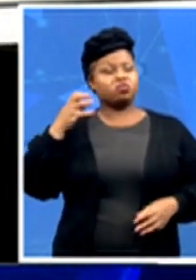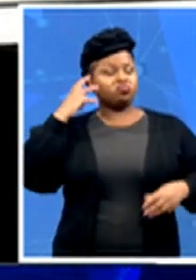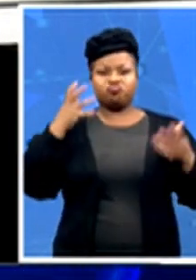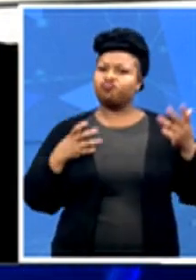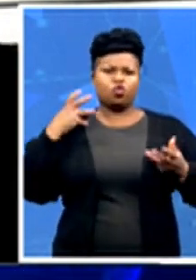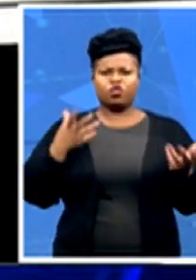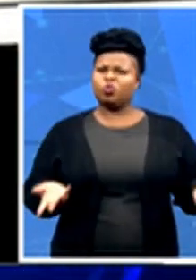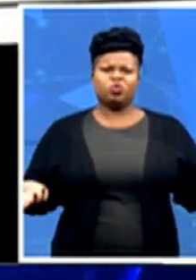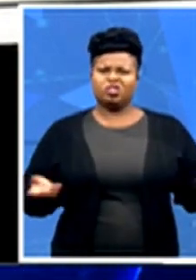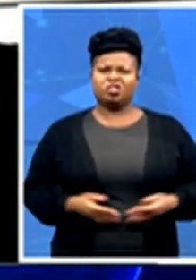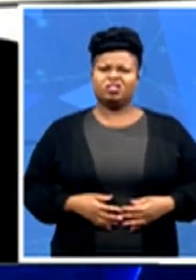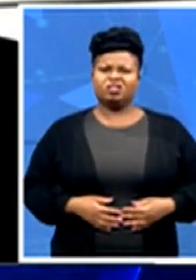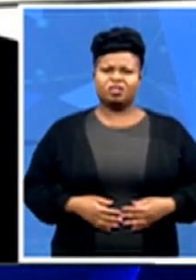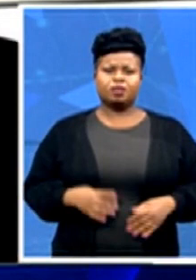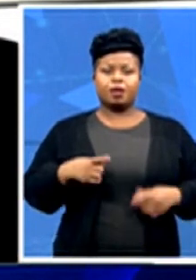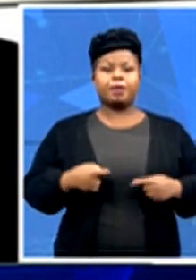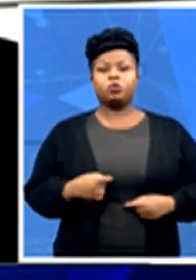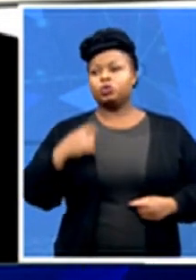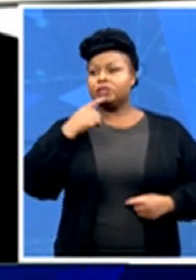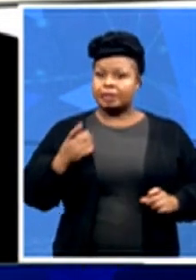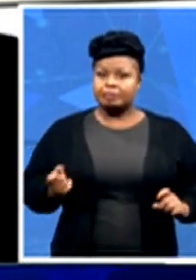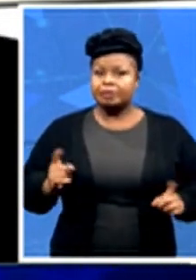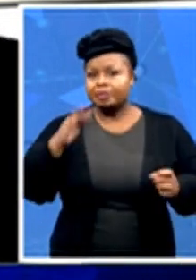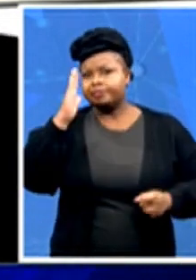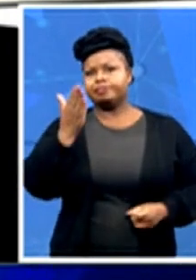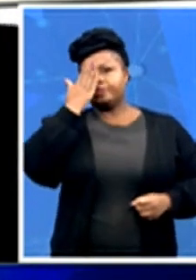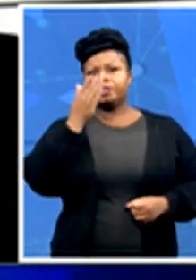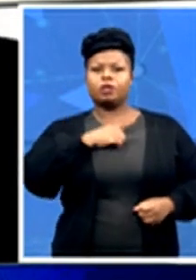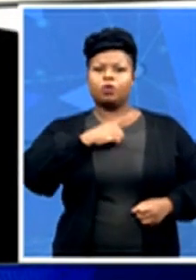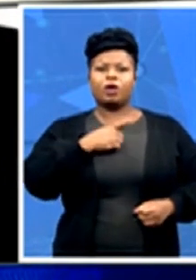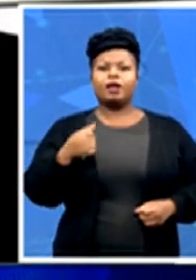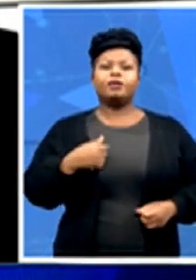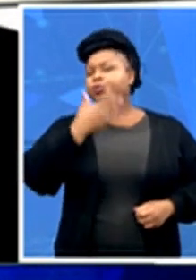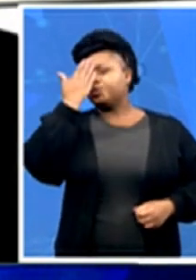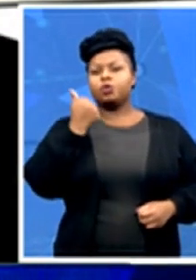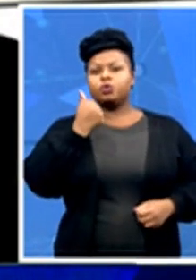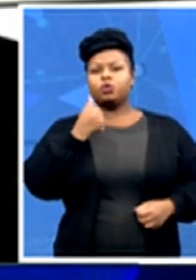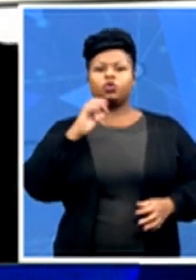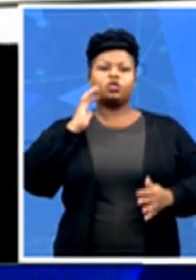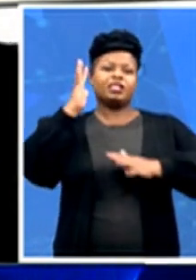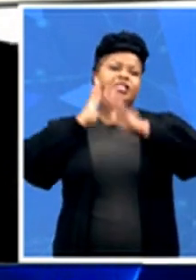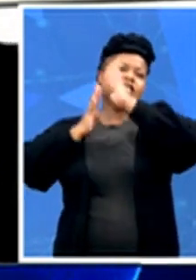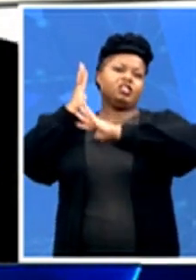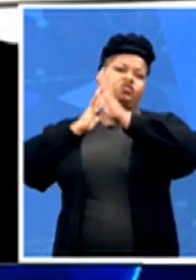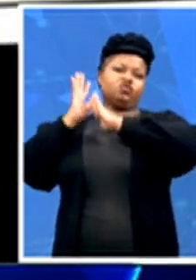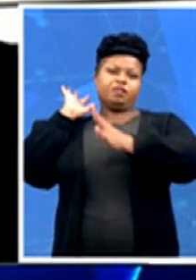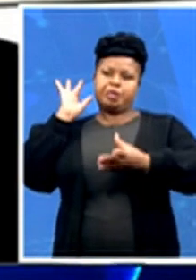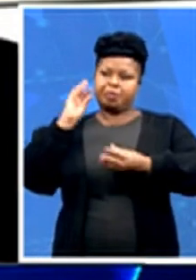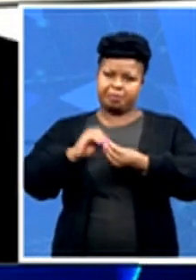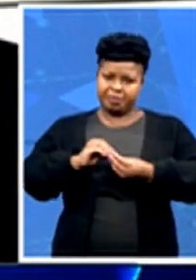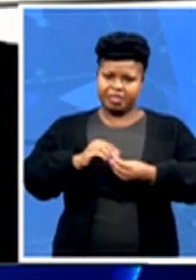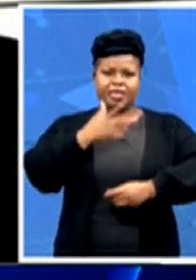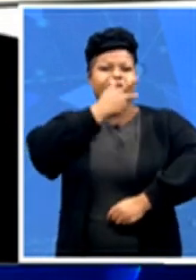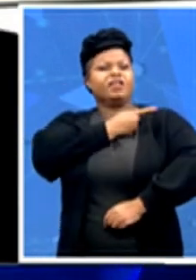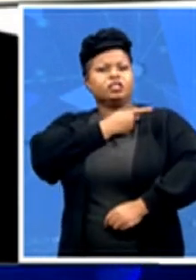with which science has moved if you don't know the whole history behind how these vaccines were made and the time